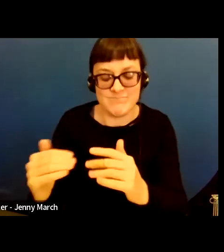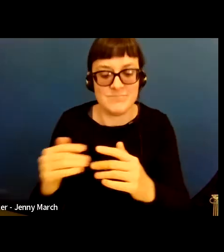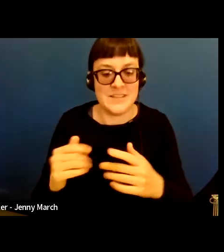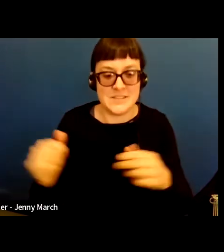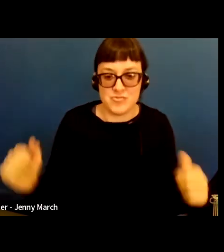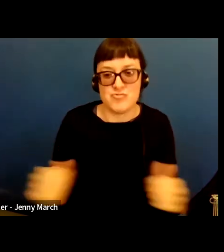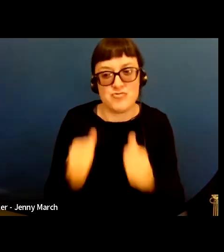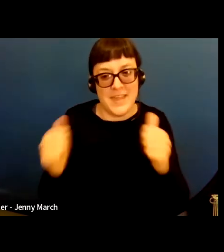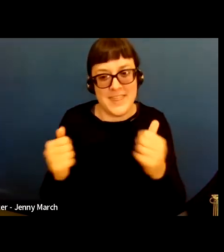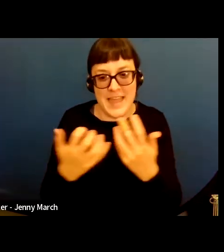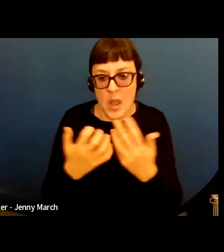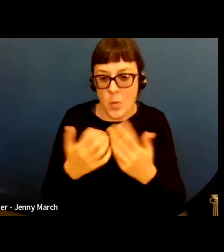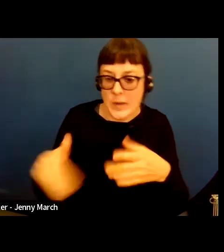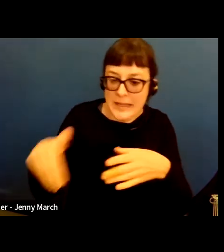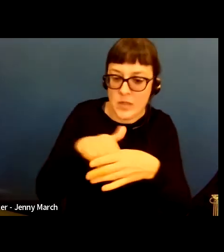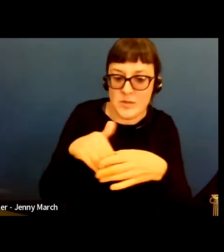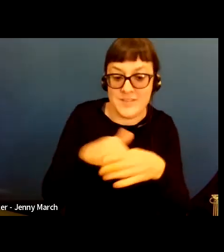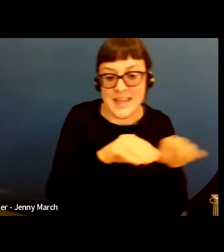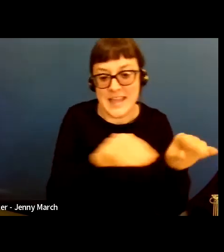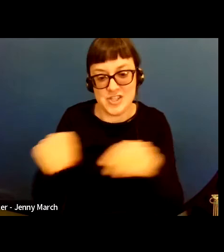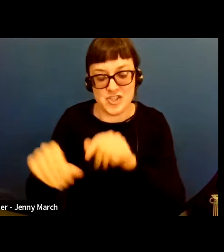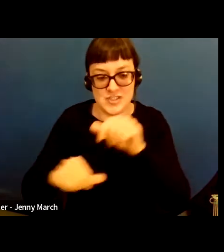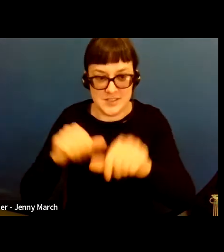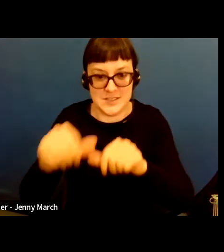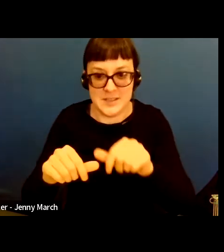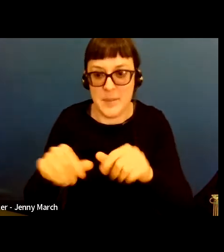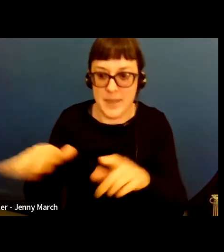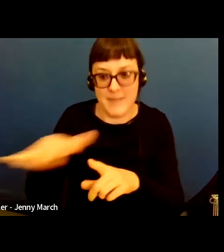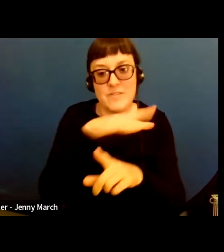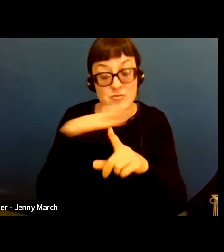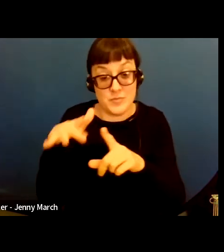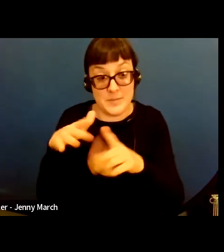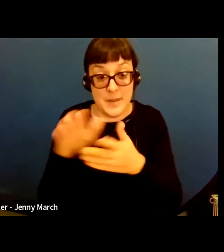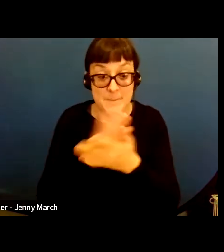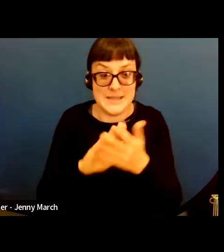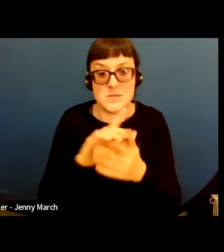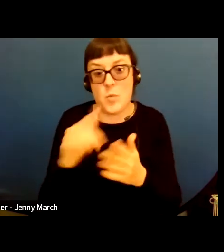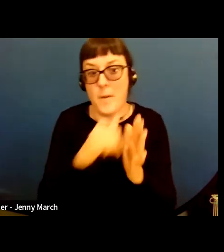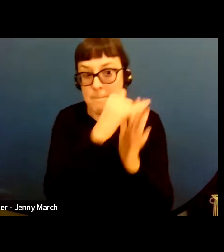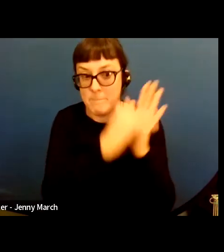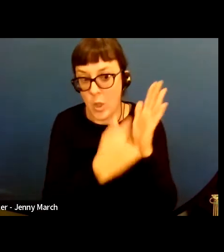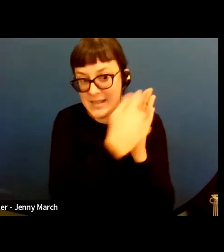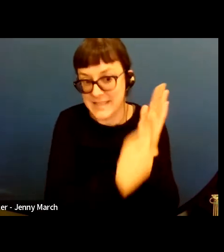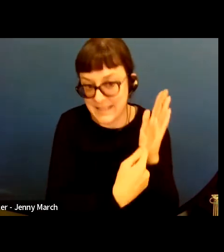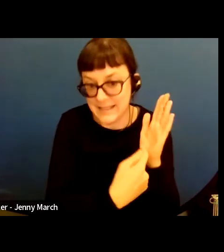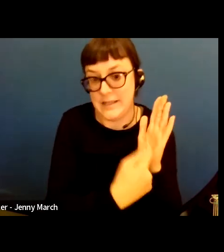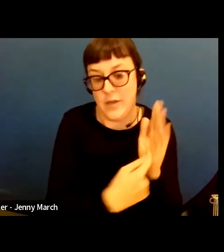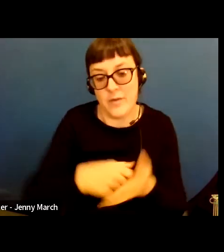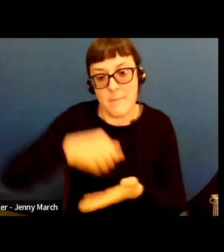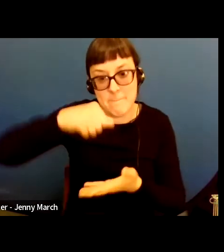strengthen inclusive education systems and enabling environments. This means policy, inclusive financing and